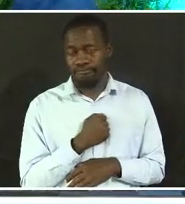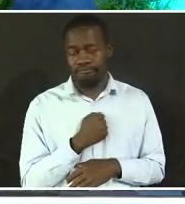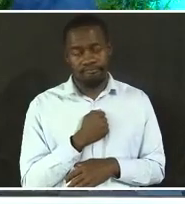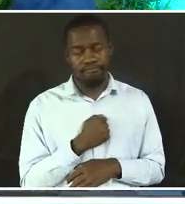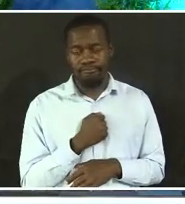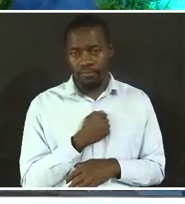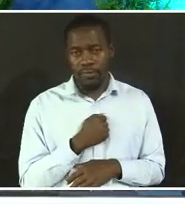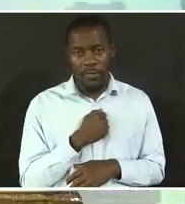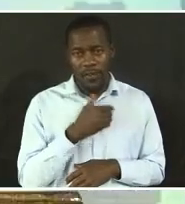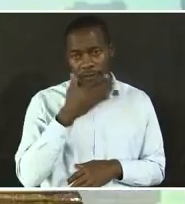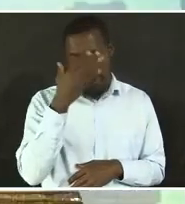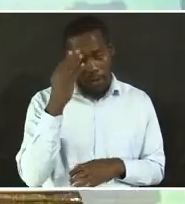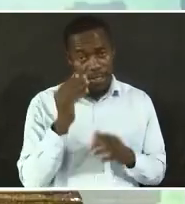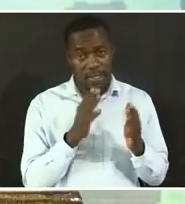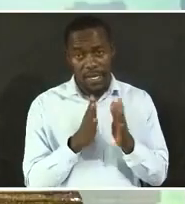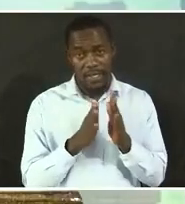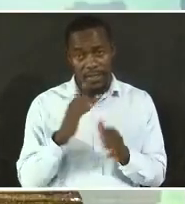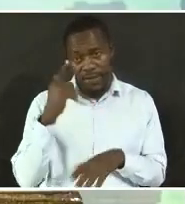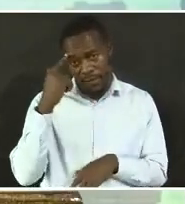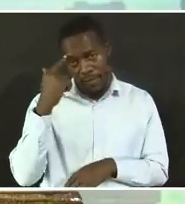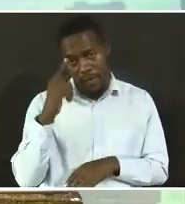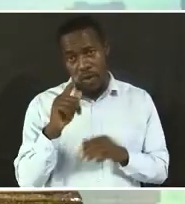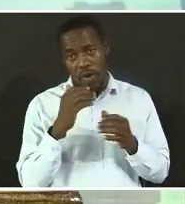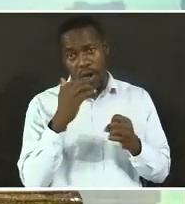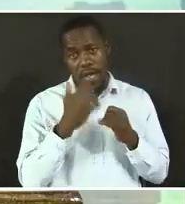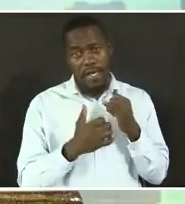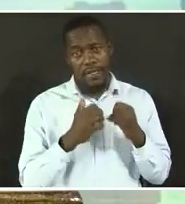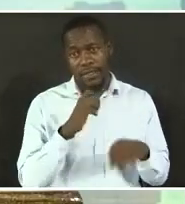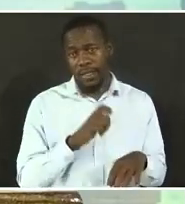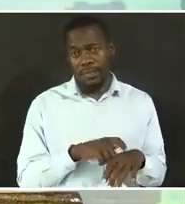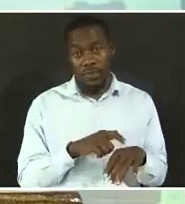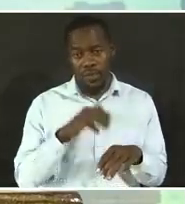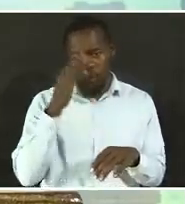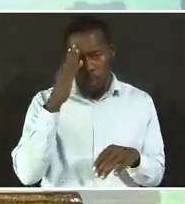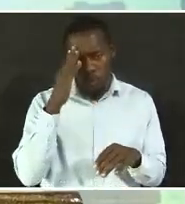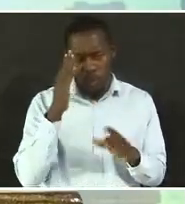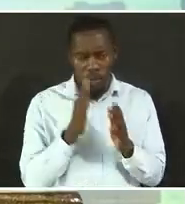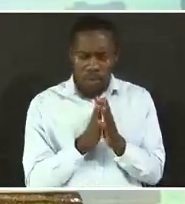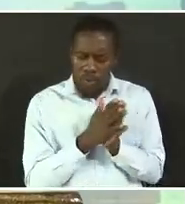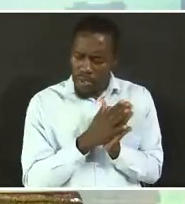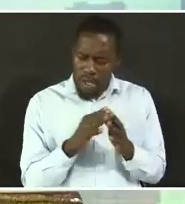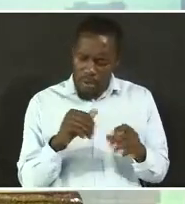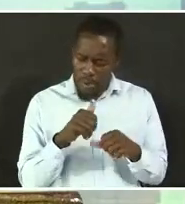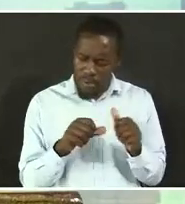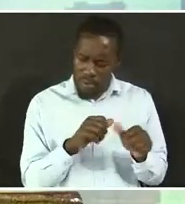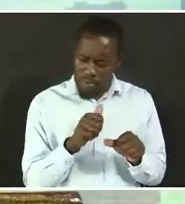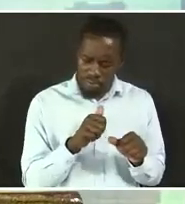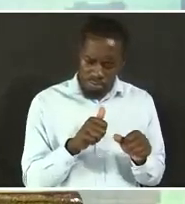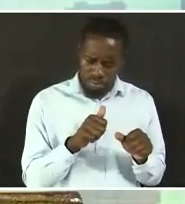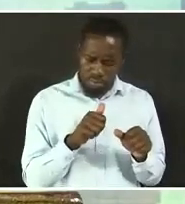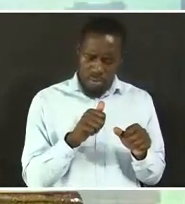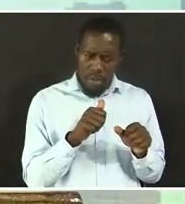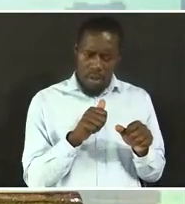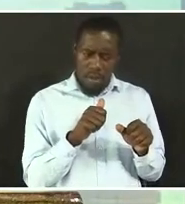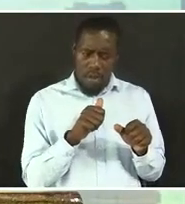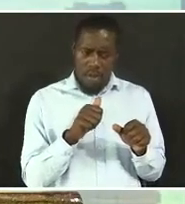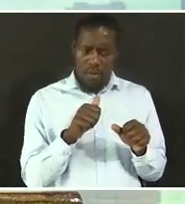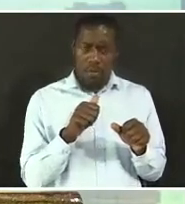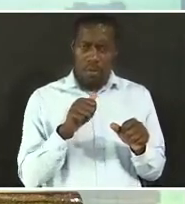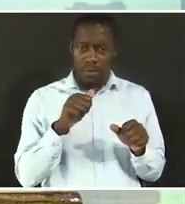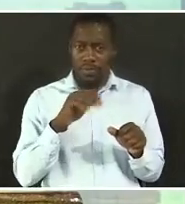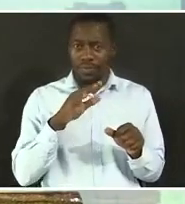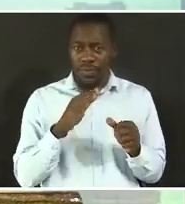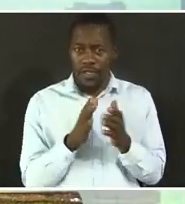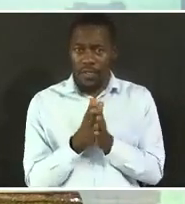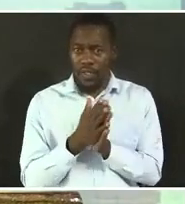end times. And listen, you know the old story. The bridegroom came, when the others went to get oil,